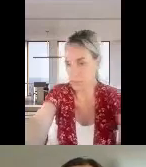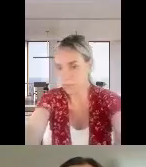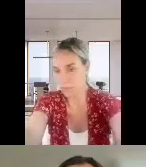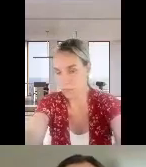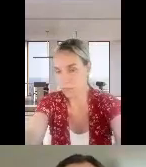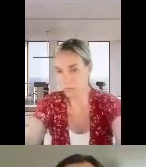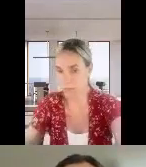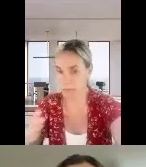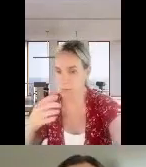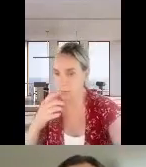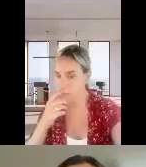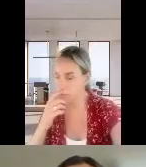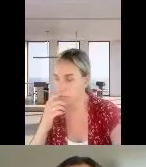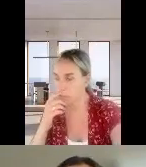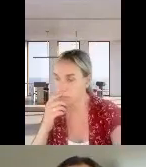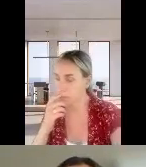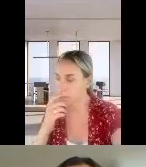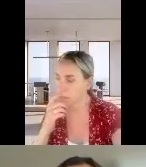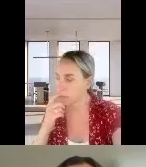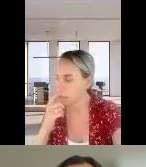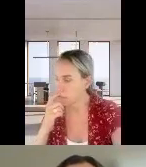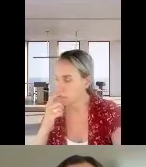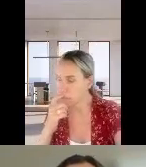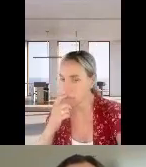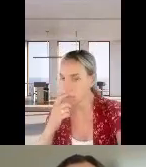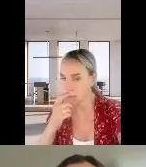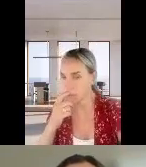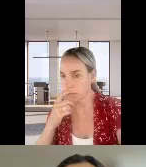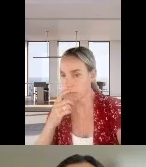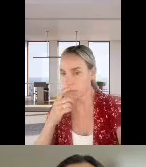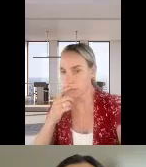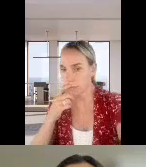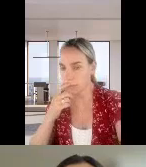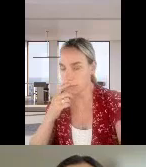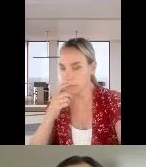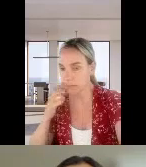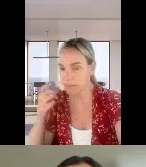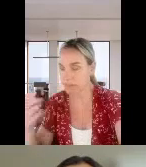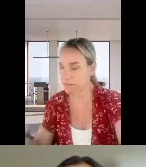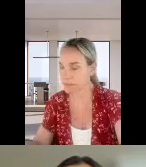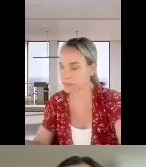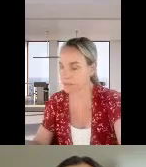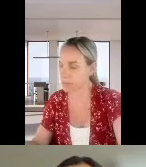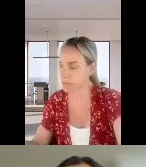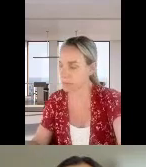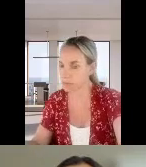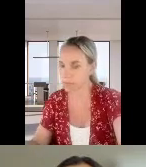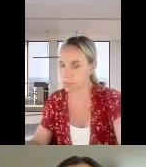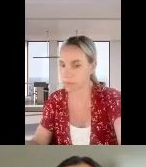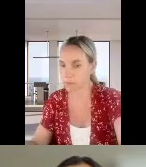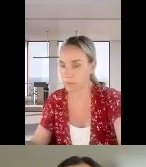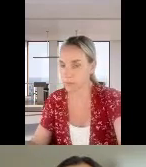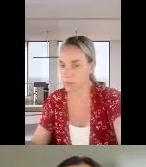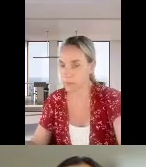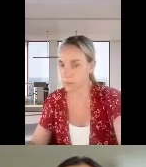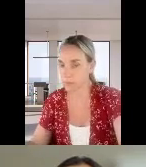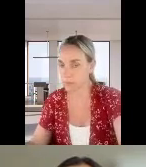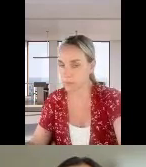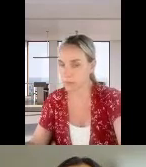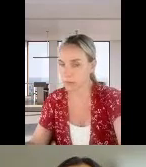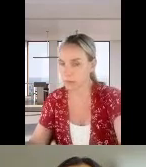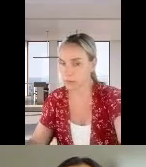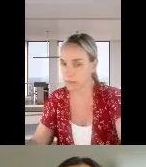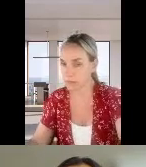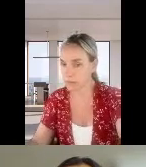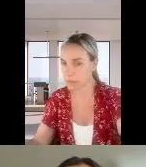there was a shift in the SEA funding model that came down. Formerly, we had a deductible, an